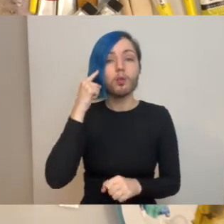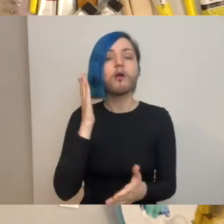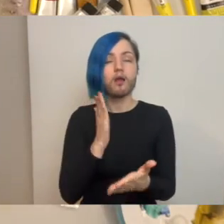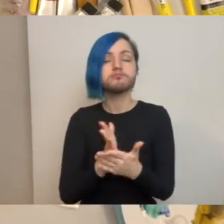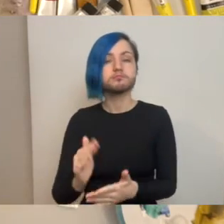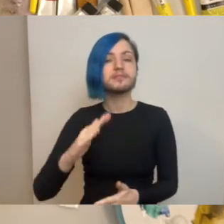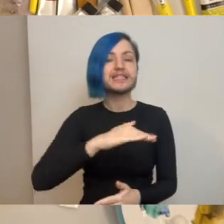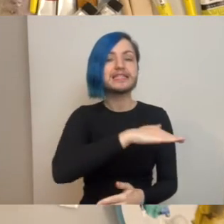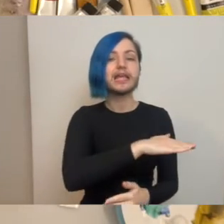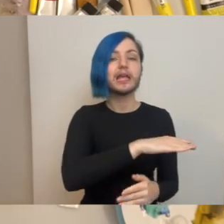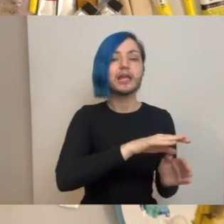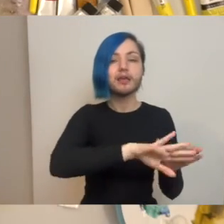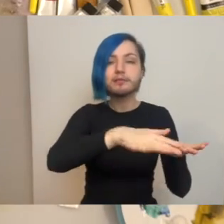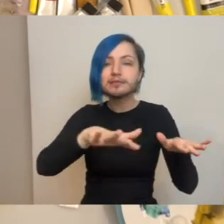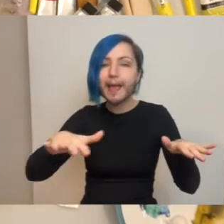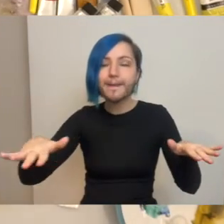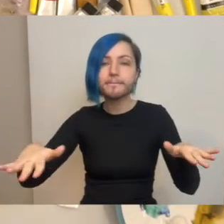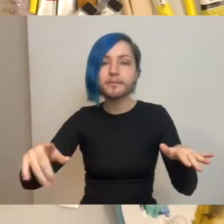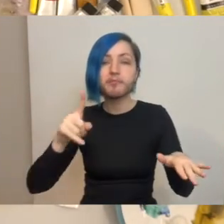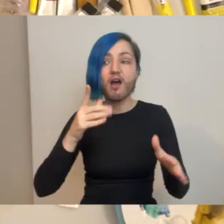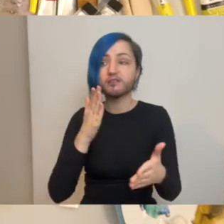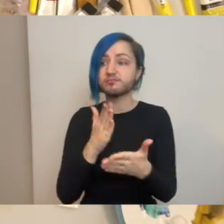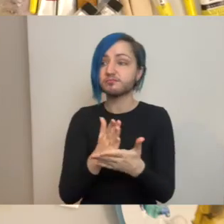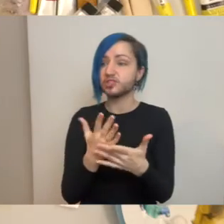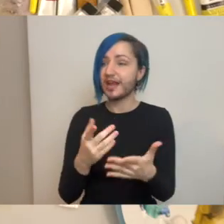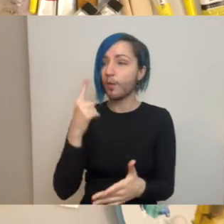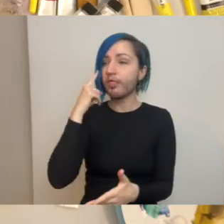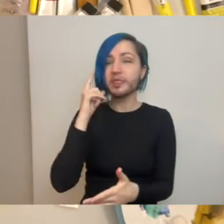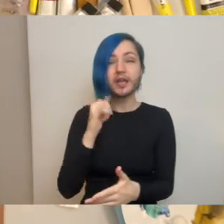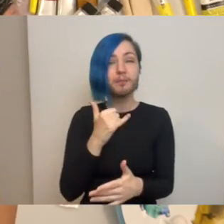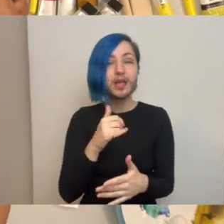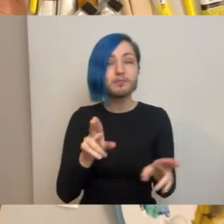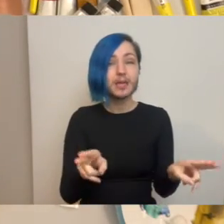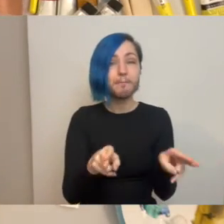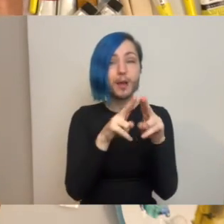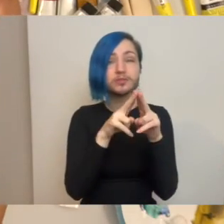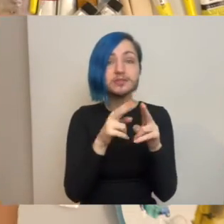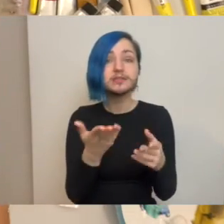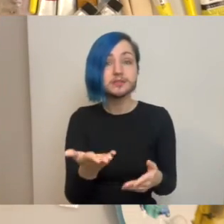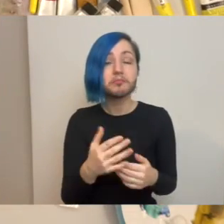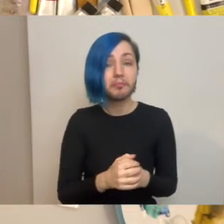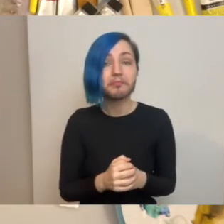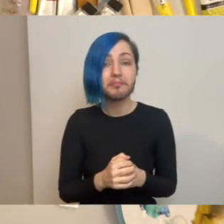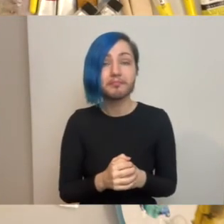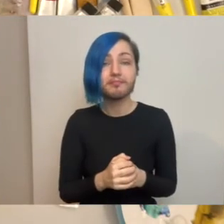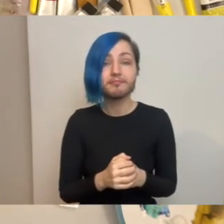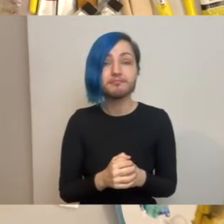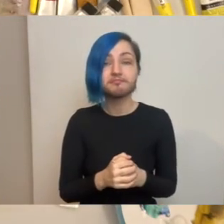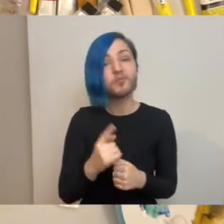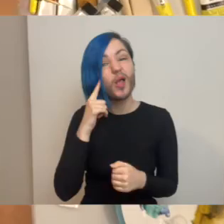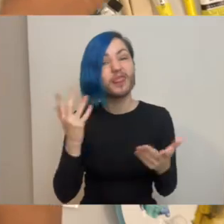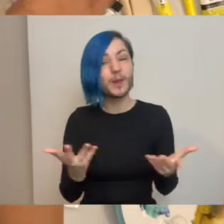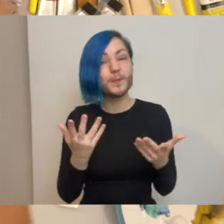are not entirely out of sync with the ones that he used.